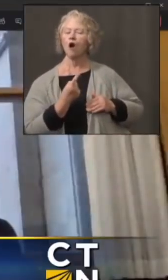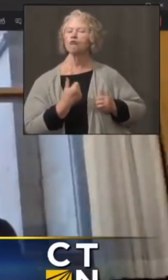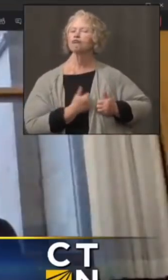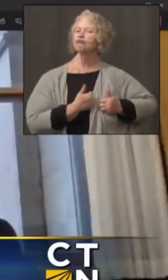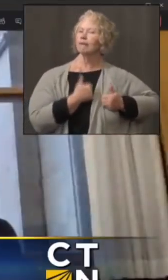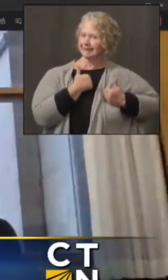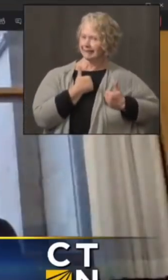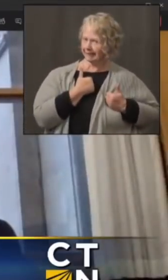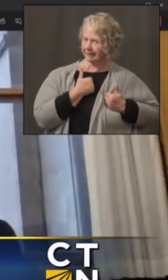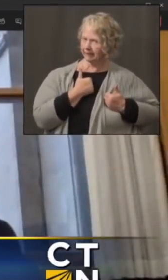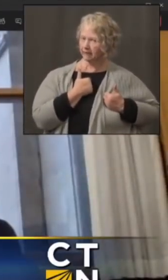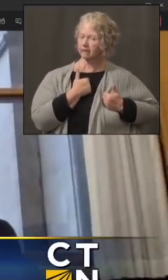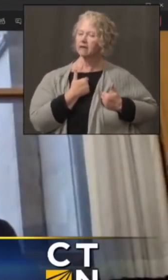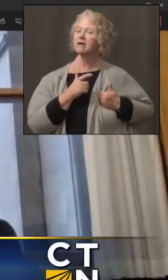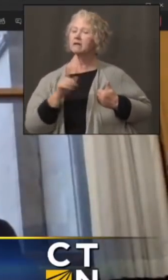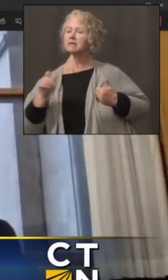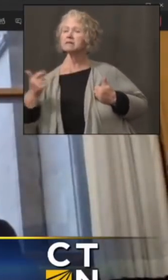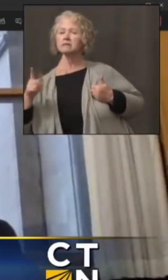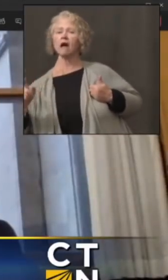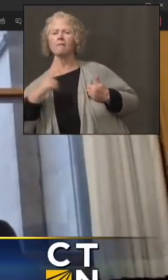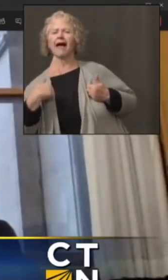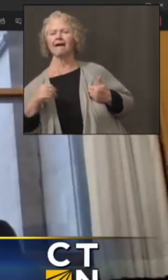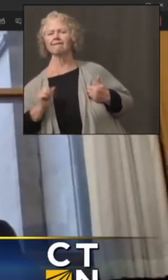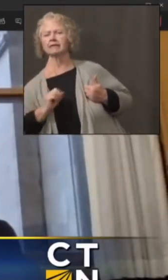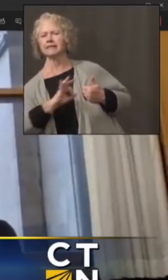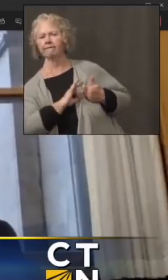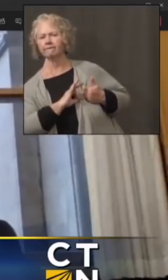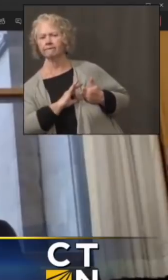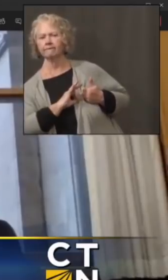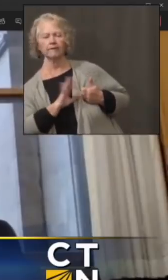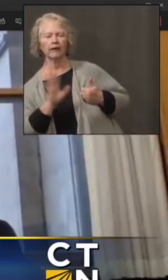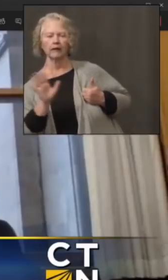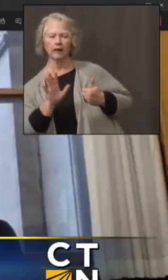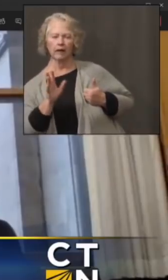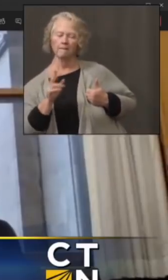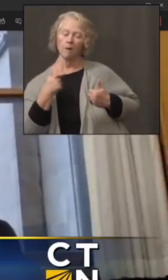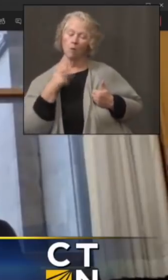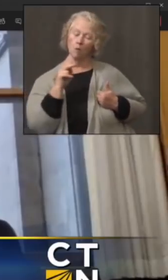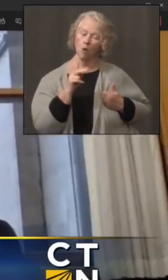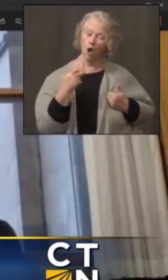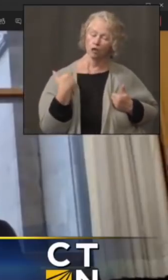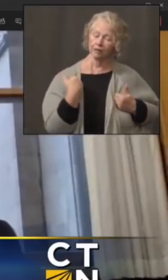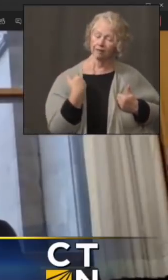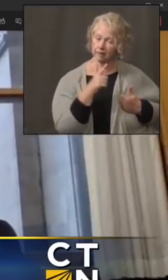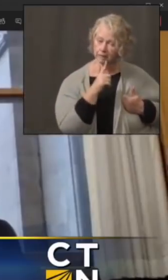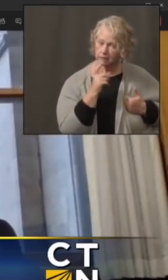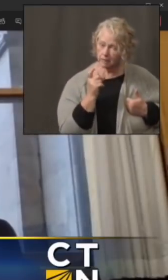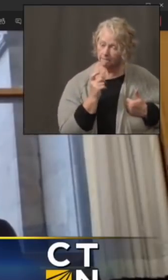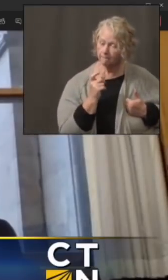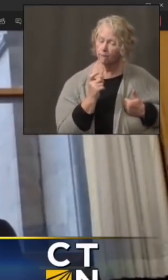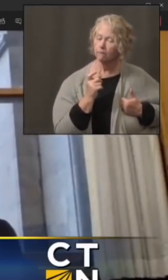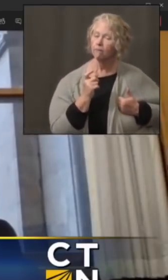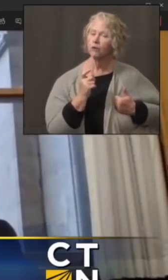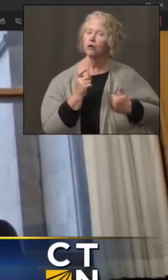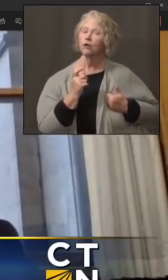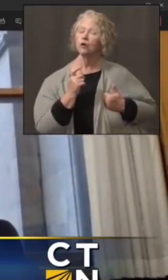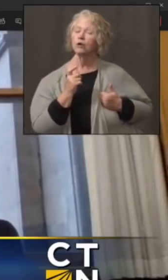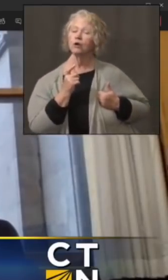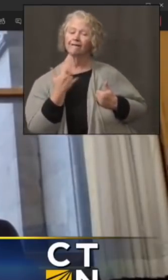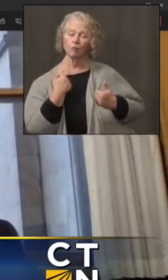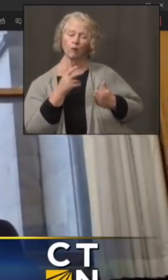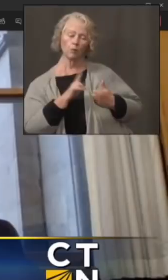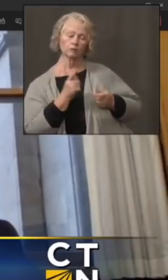homes that have at least one staff case. But as we've seen over the summer and throughout, with proper use of